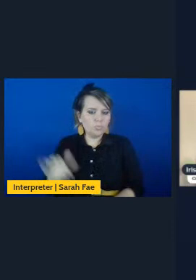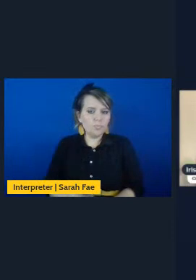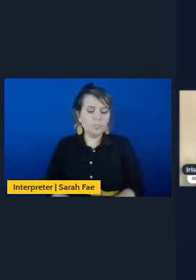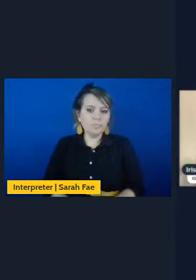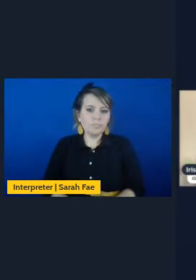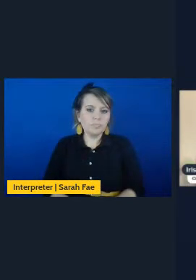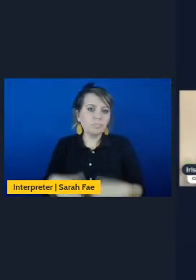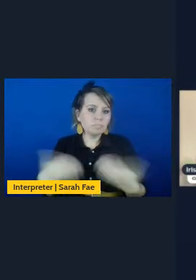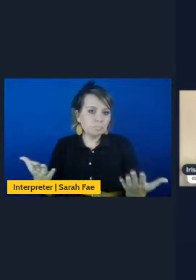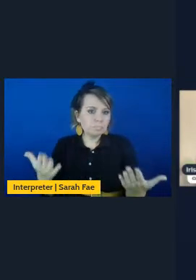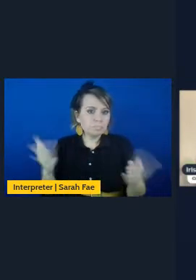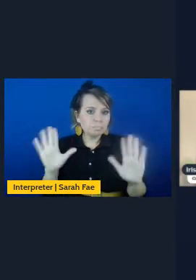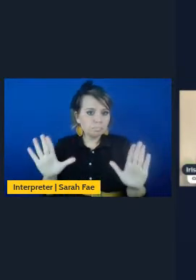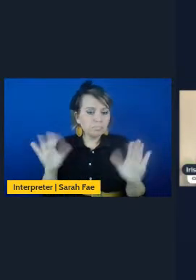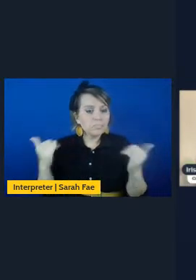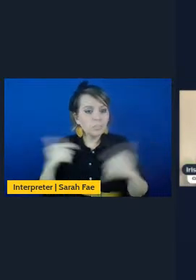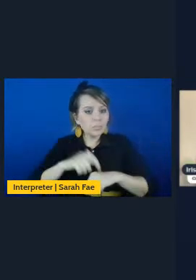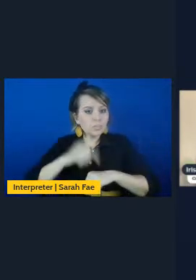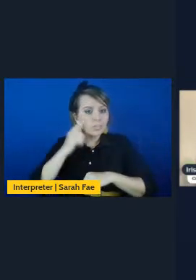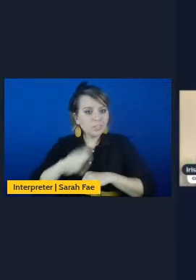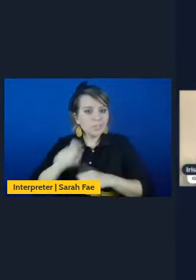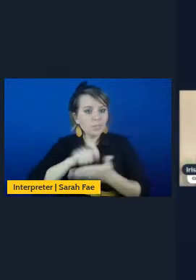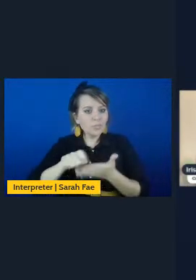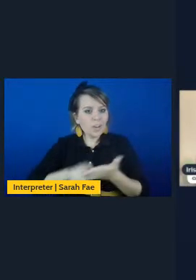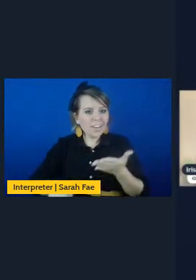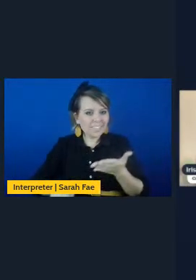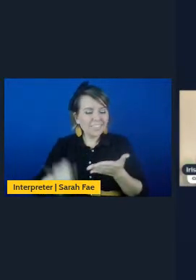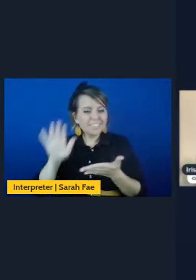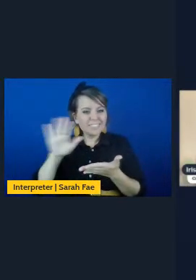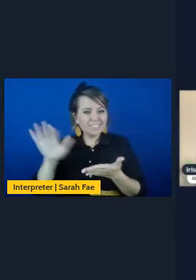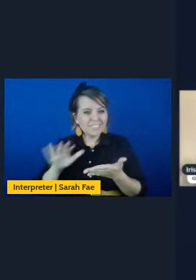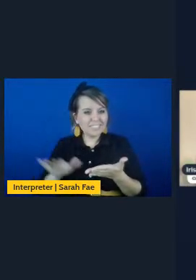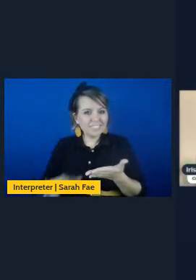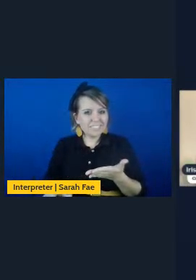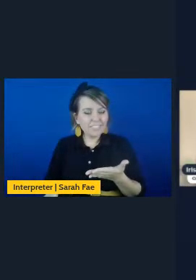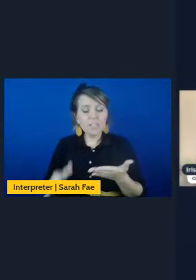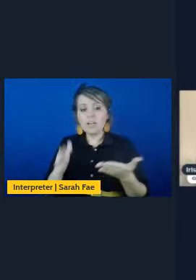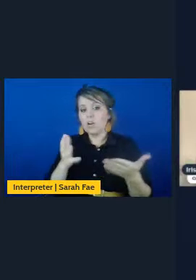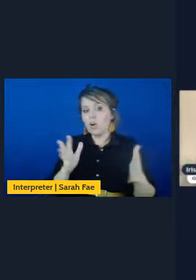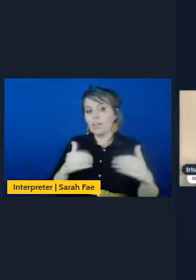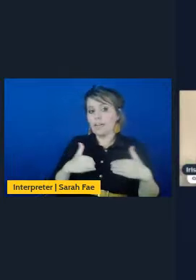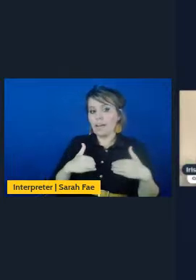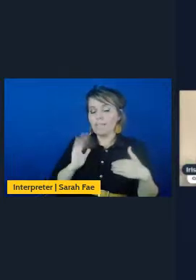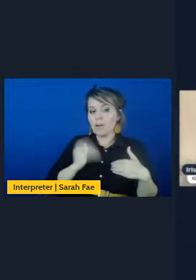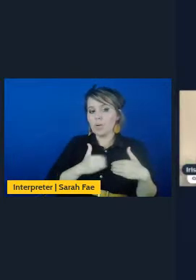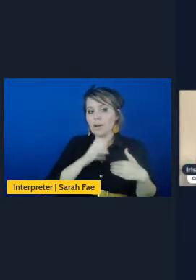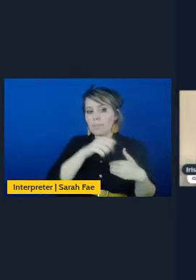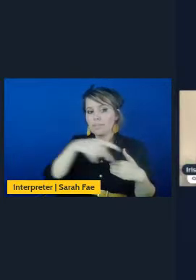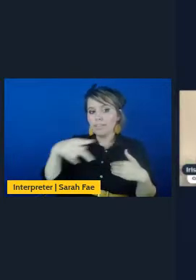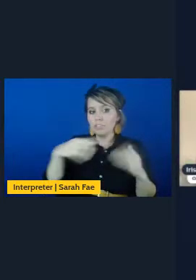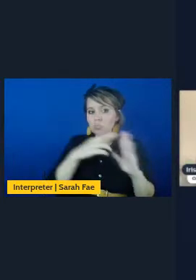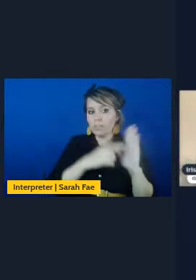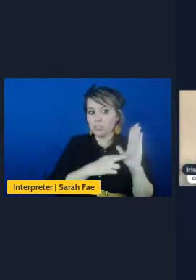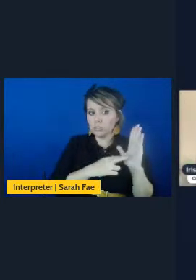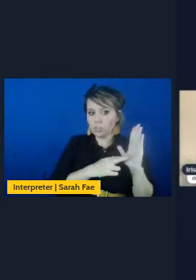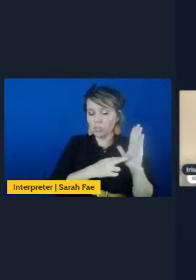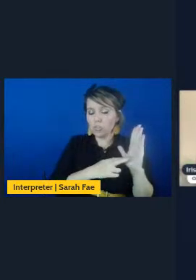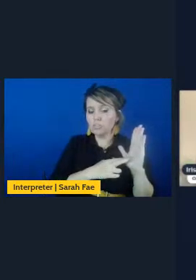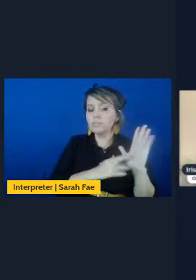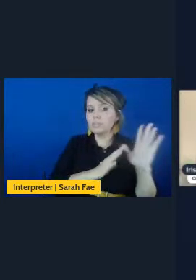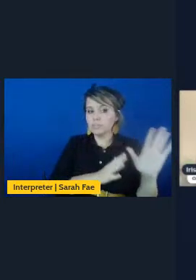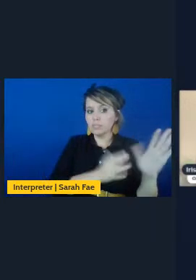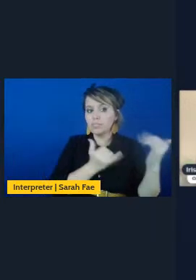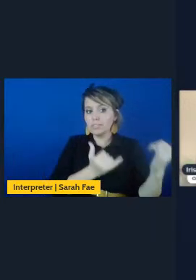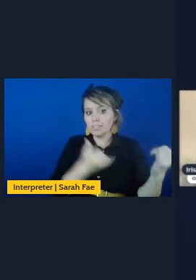great. So now it's time to start with writing some assertions. So we have our application registered as part of the integration tests. Now we